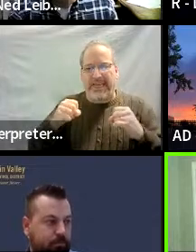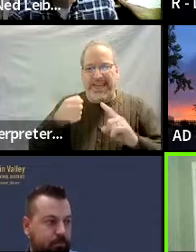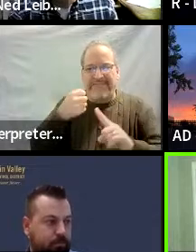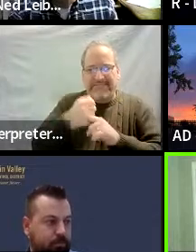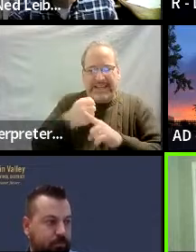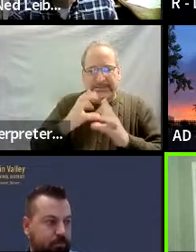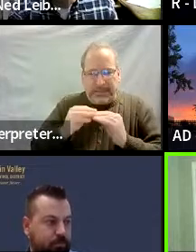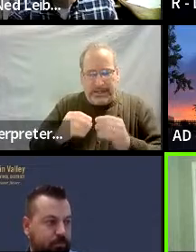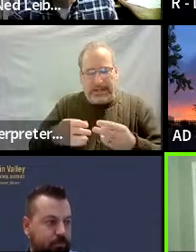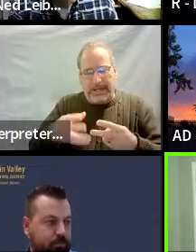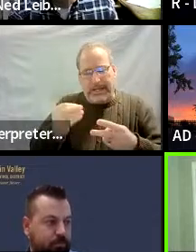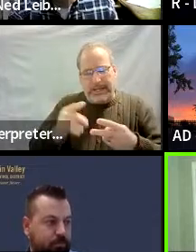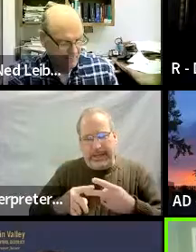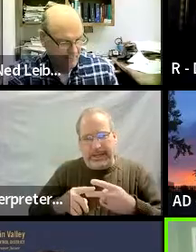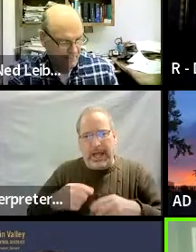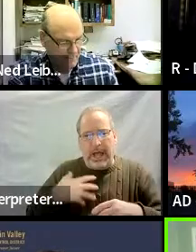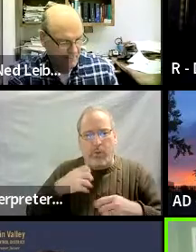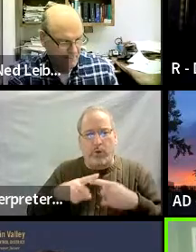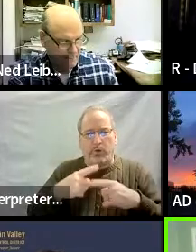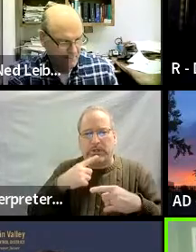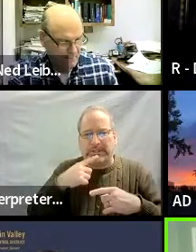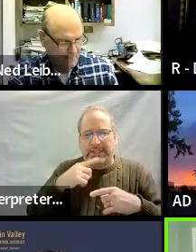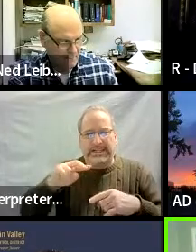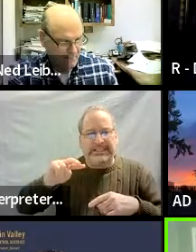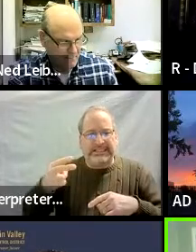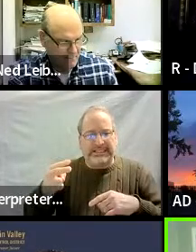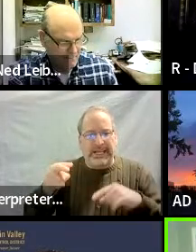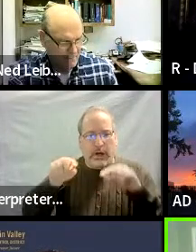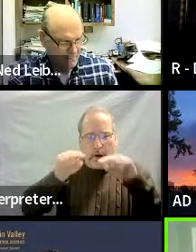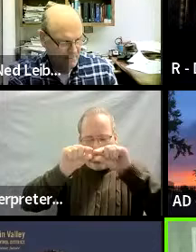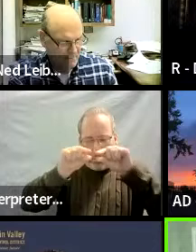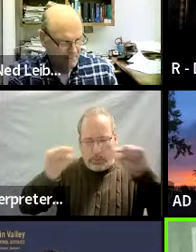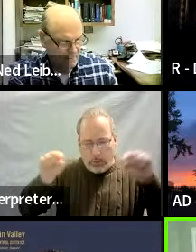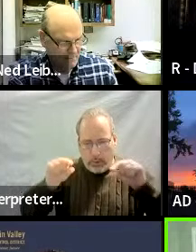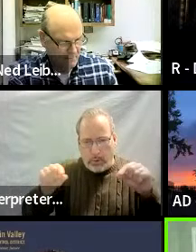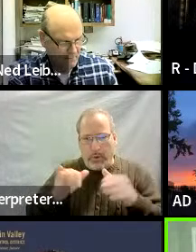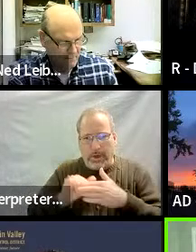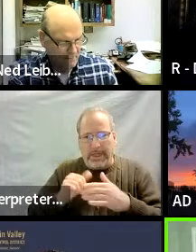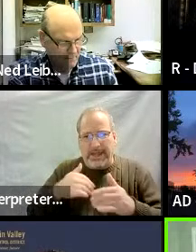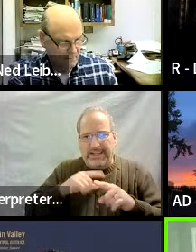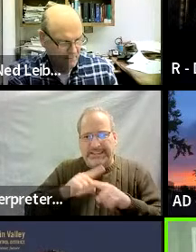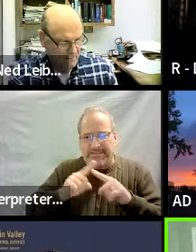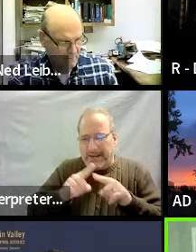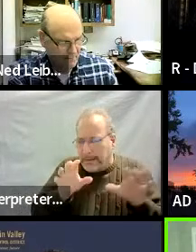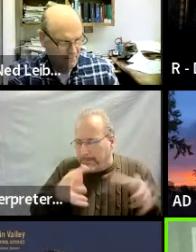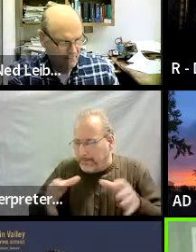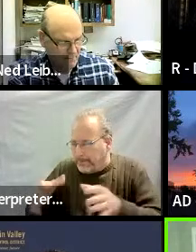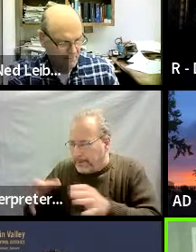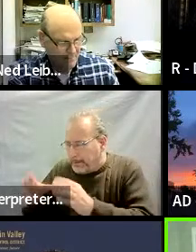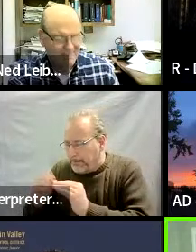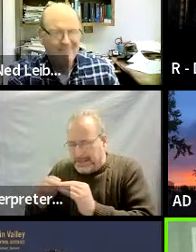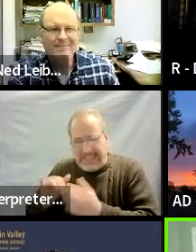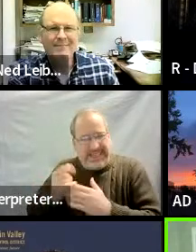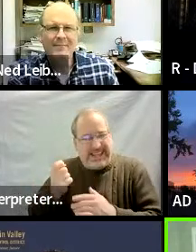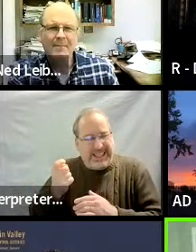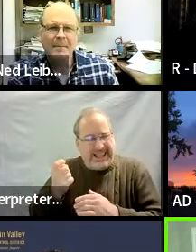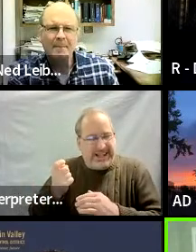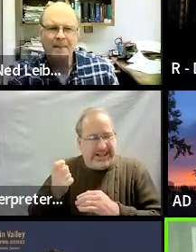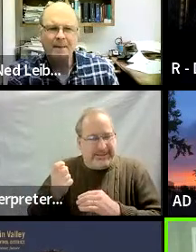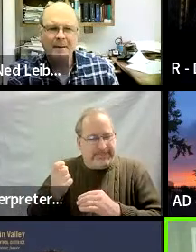of one and the same. I want to say it was the second row that referenced kind of a series of meetings. I think that somehow got a little